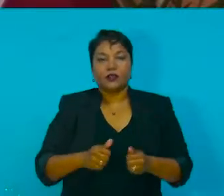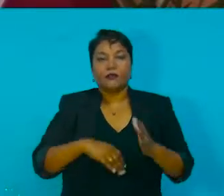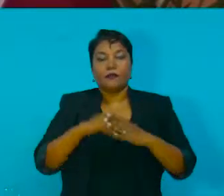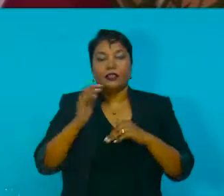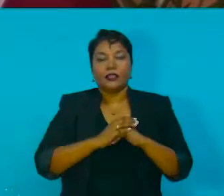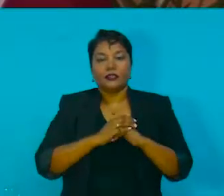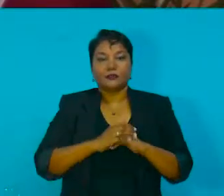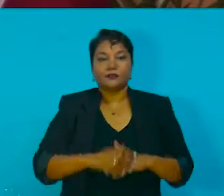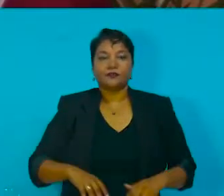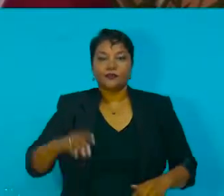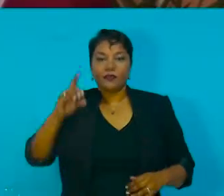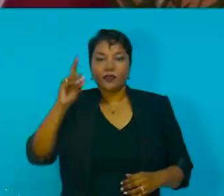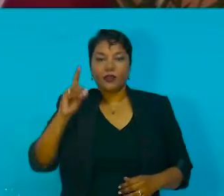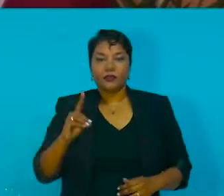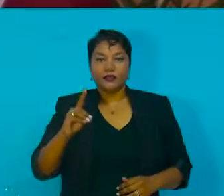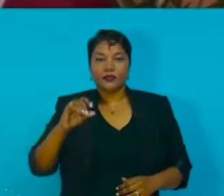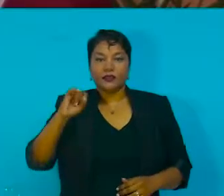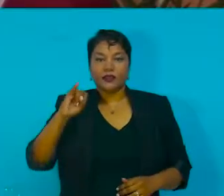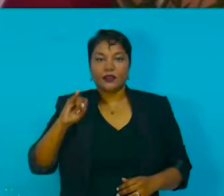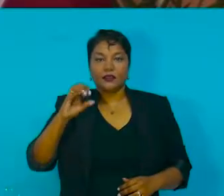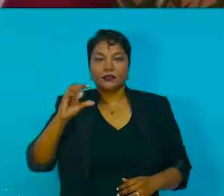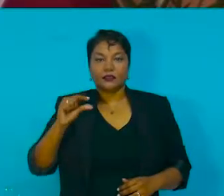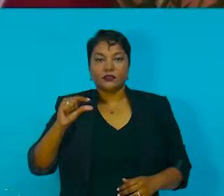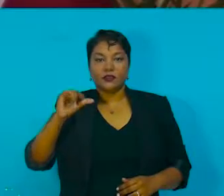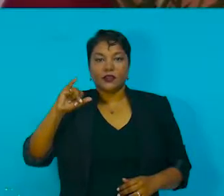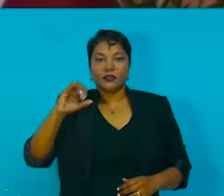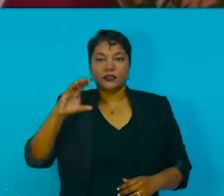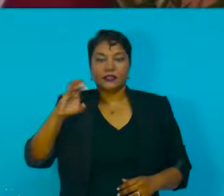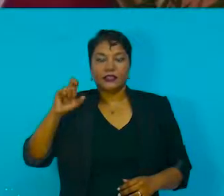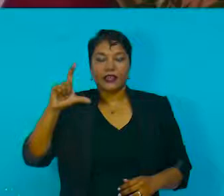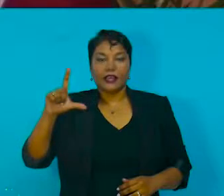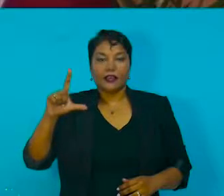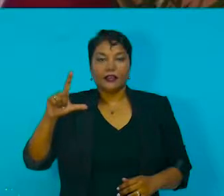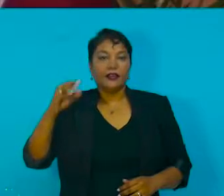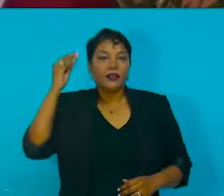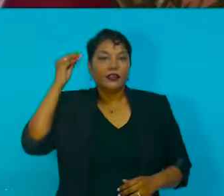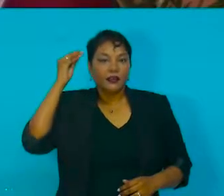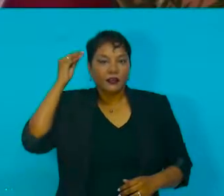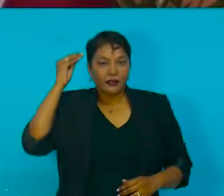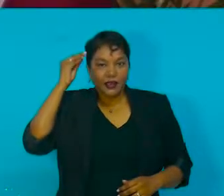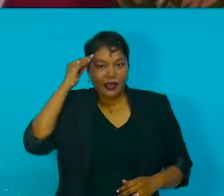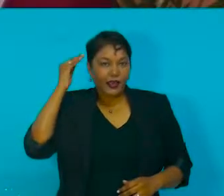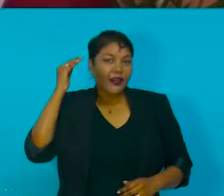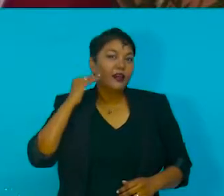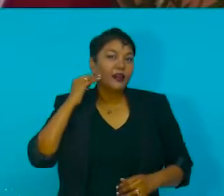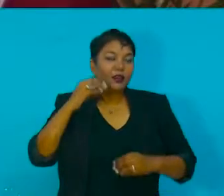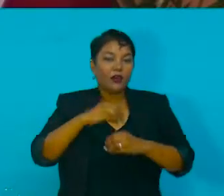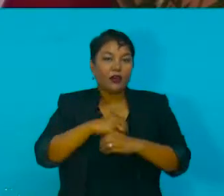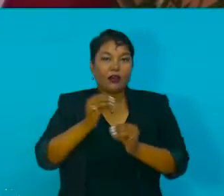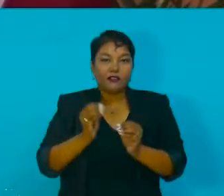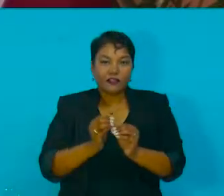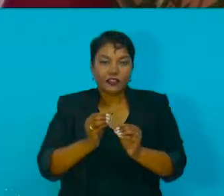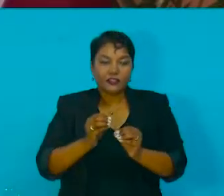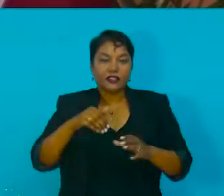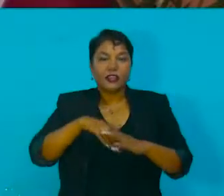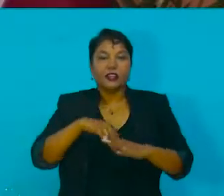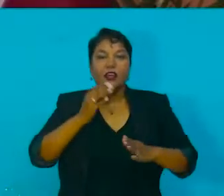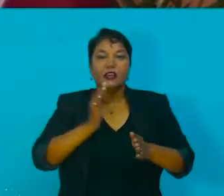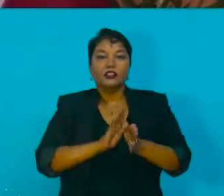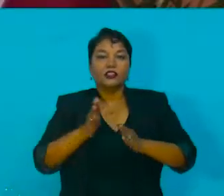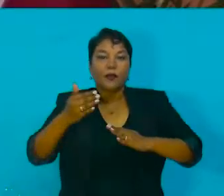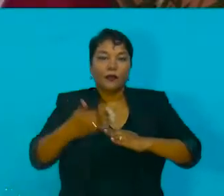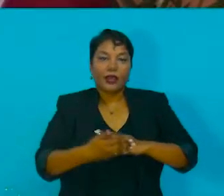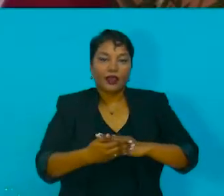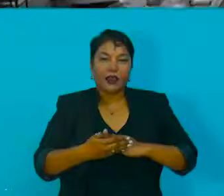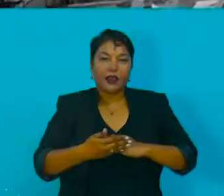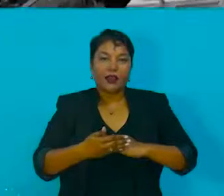is in Kingston, Jamaica. Nobody here from Digicel, but this is the new Digicel headquarters for the Caribbean. So they have 3 little wind